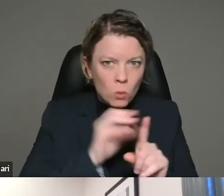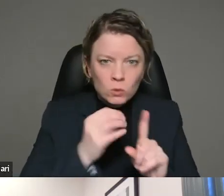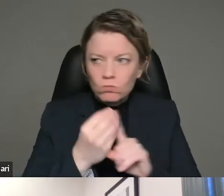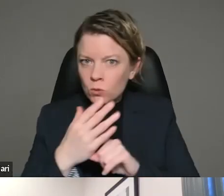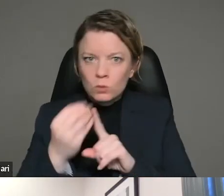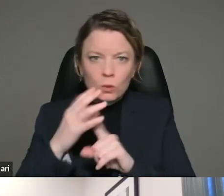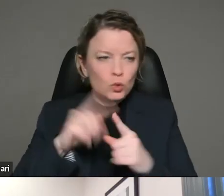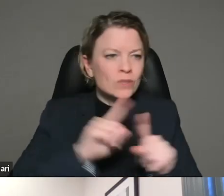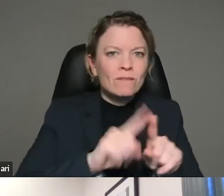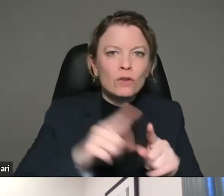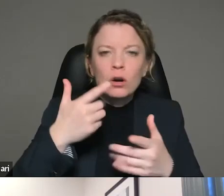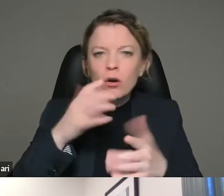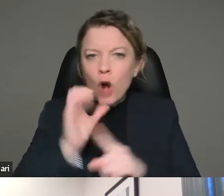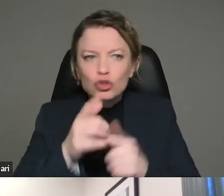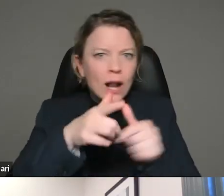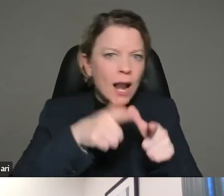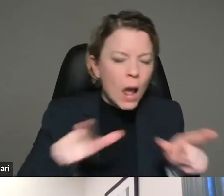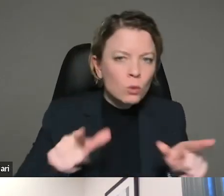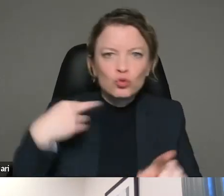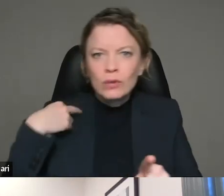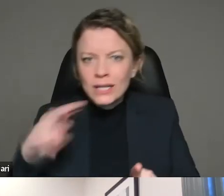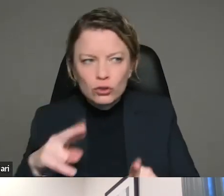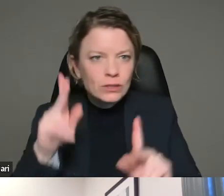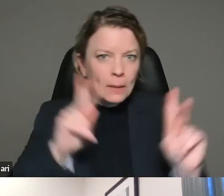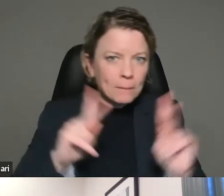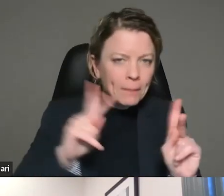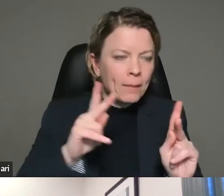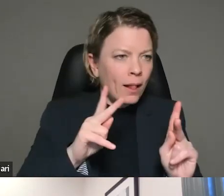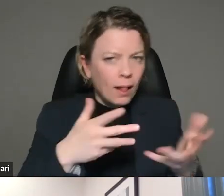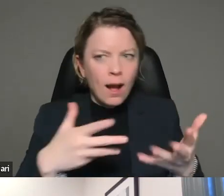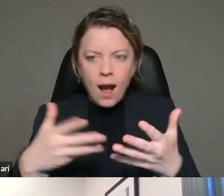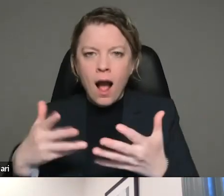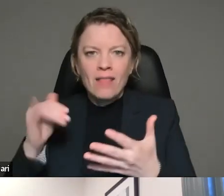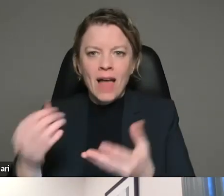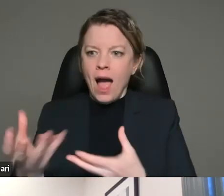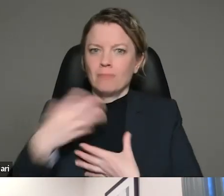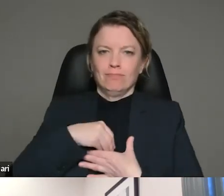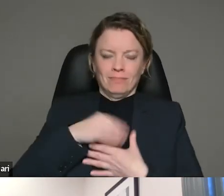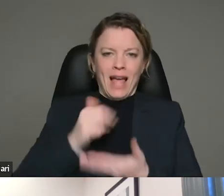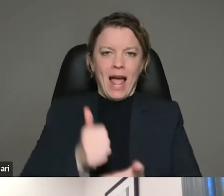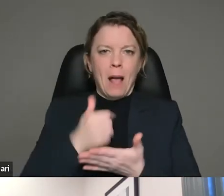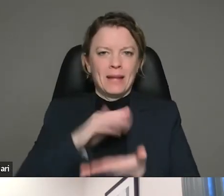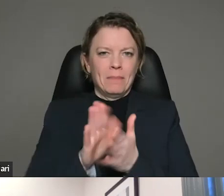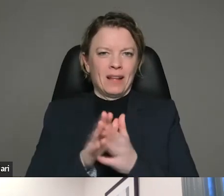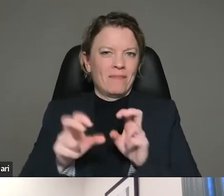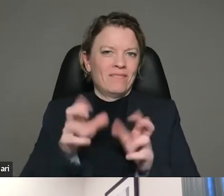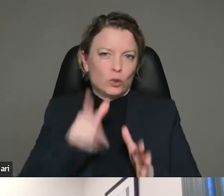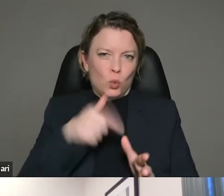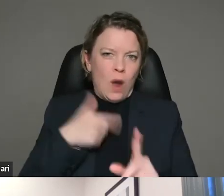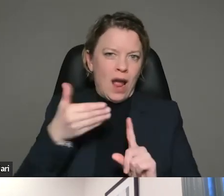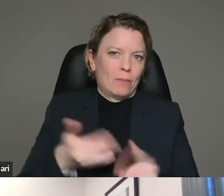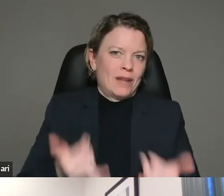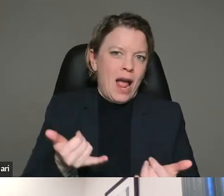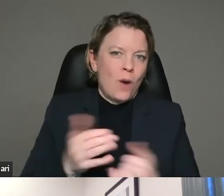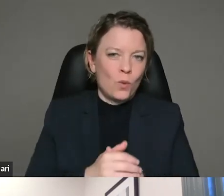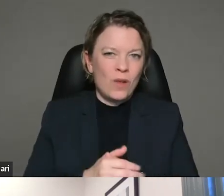and languages and religions and people that gave me a worldview that frankly has helped me become the investor that I've become, and